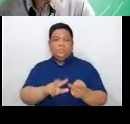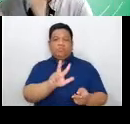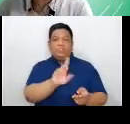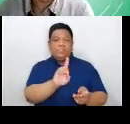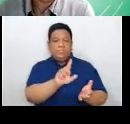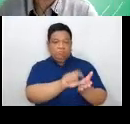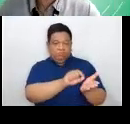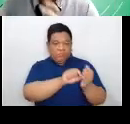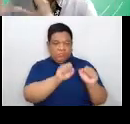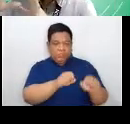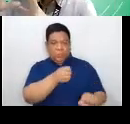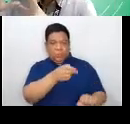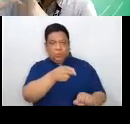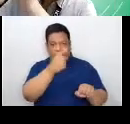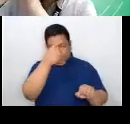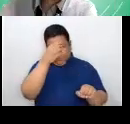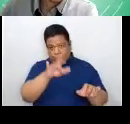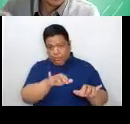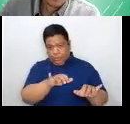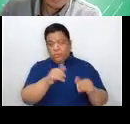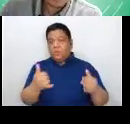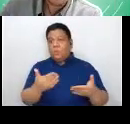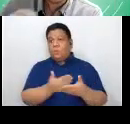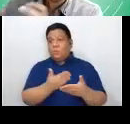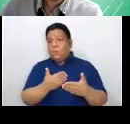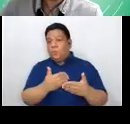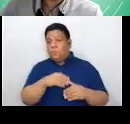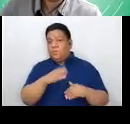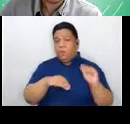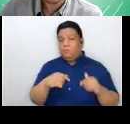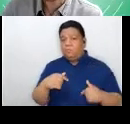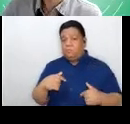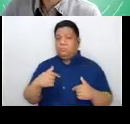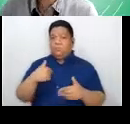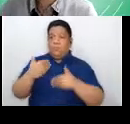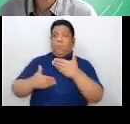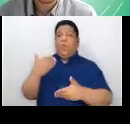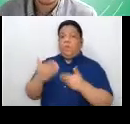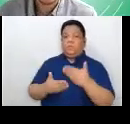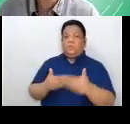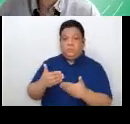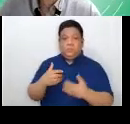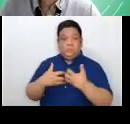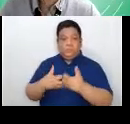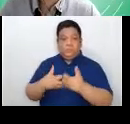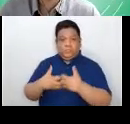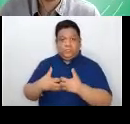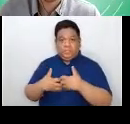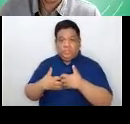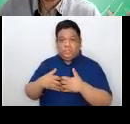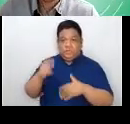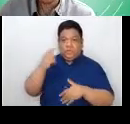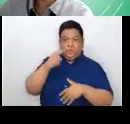opened up this new ability that instead of having to have these dangerous processes or these dangerous machines, these complex